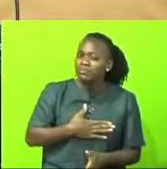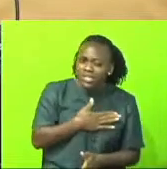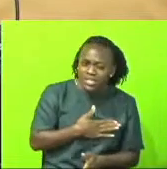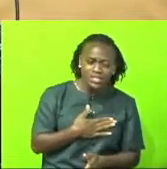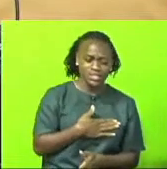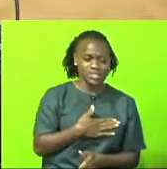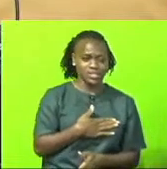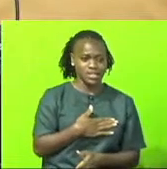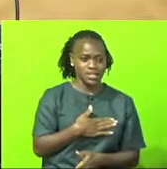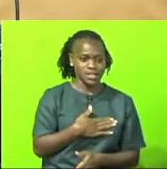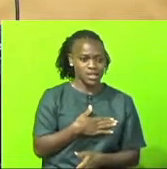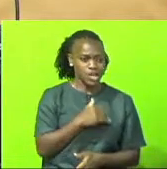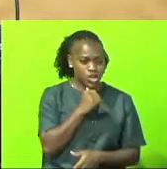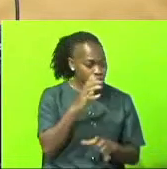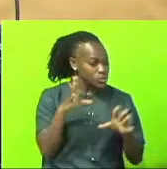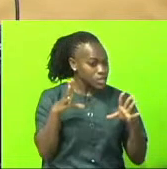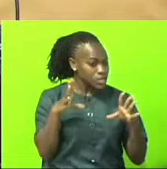tempted.